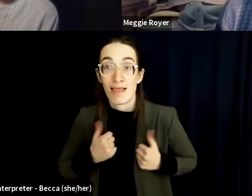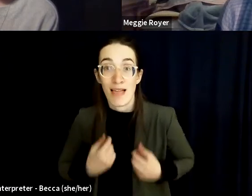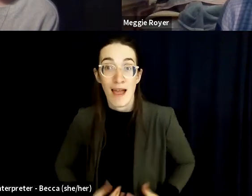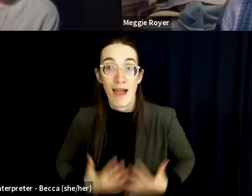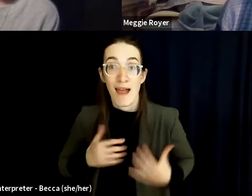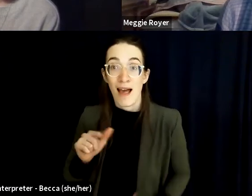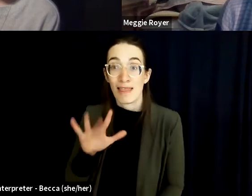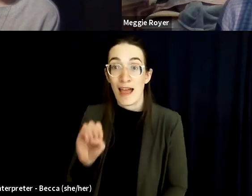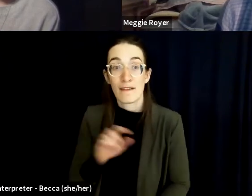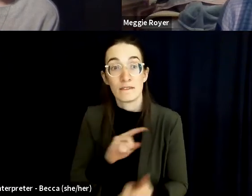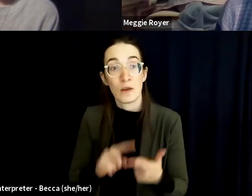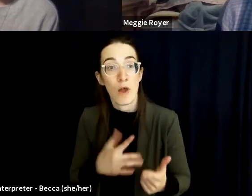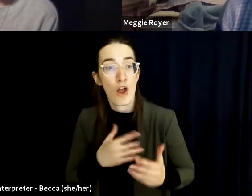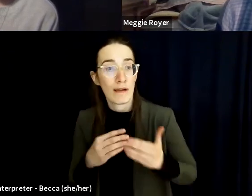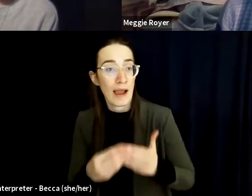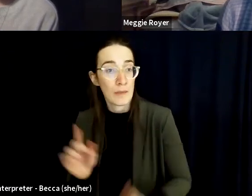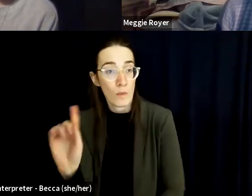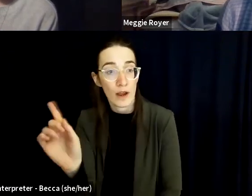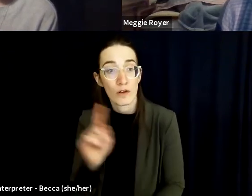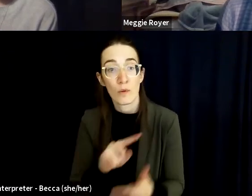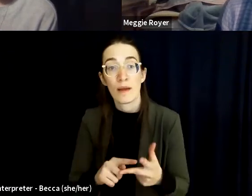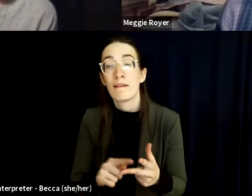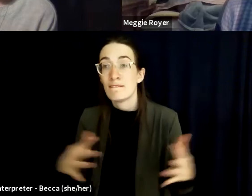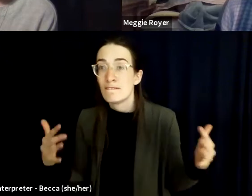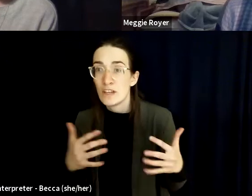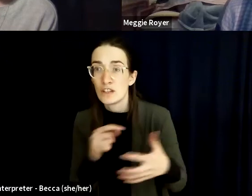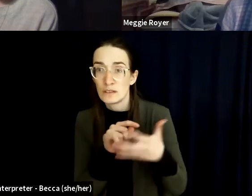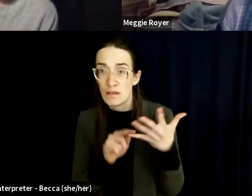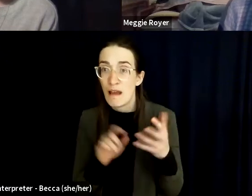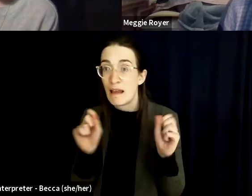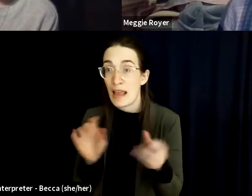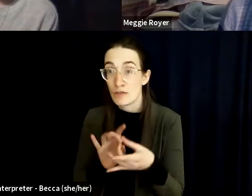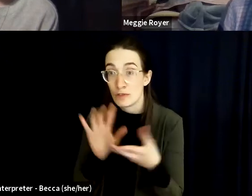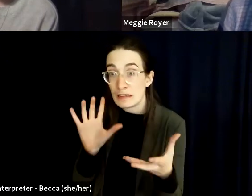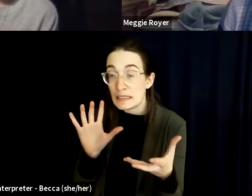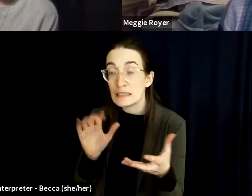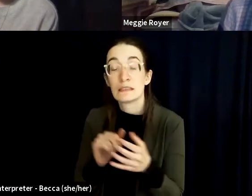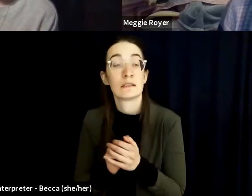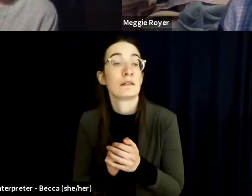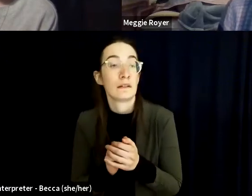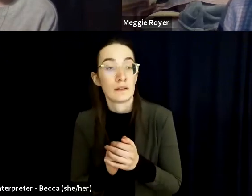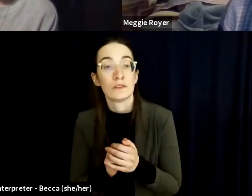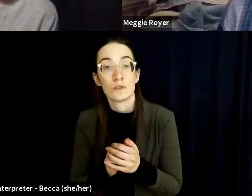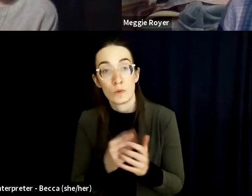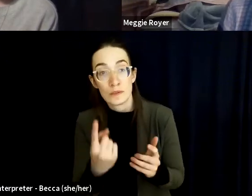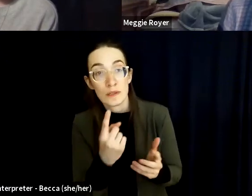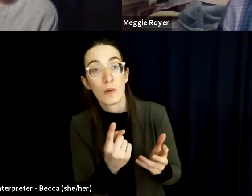me? What fears am I willing to release? And I noticed that someone had mentioned in the chat that forgiveness can release you. So